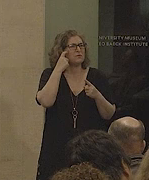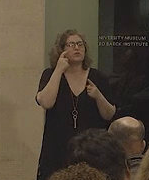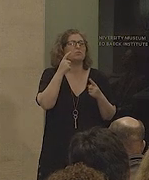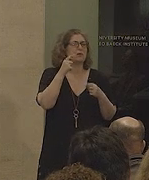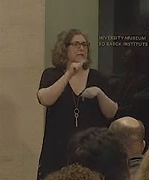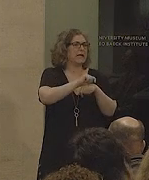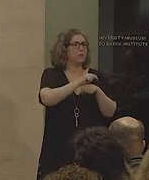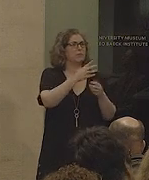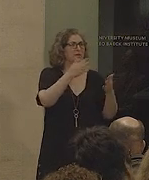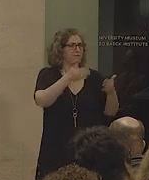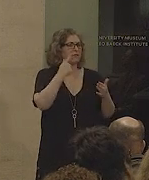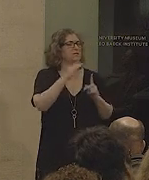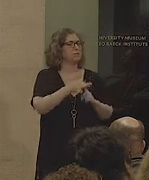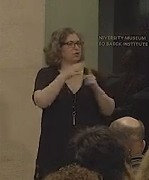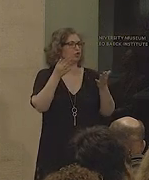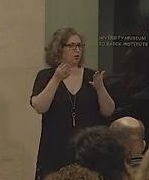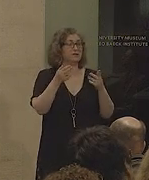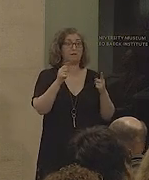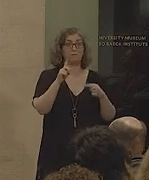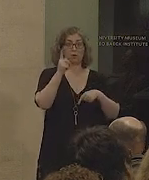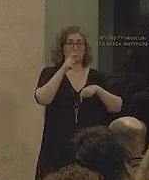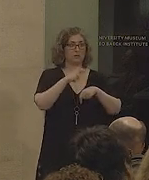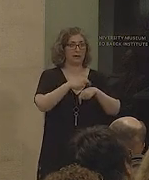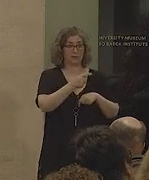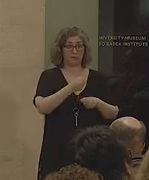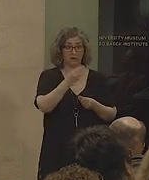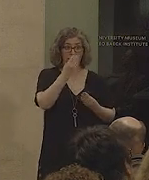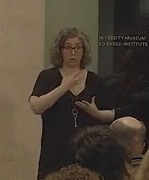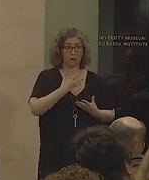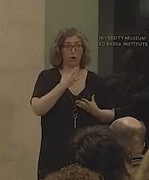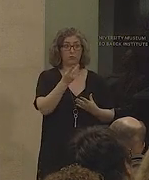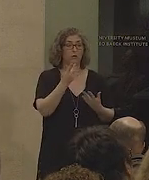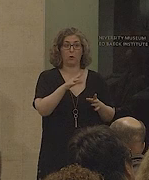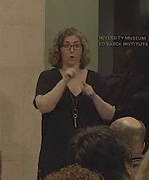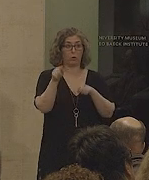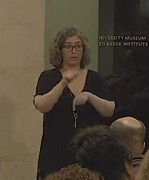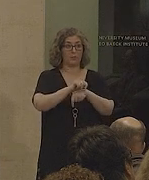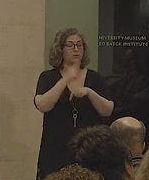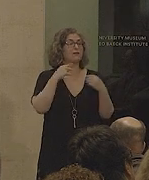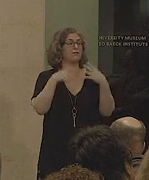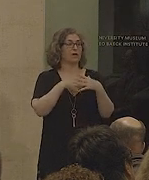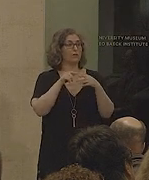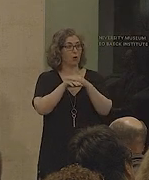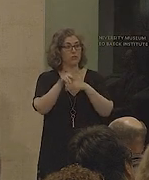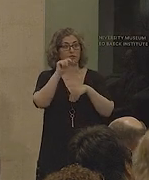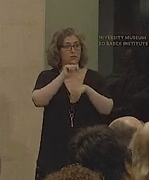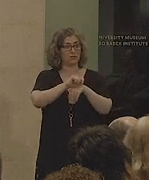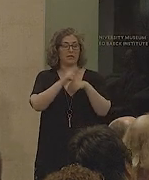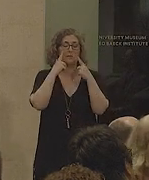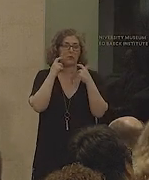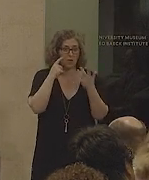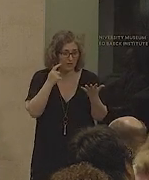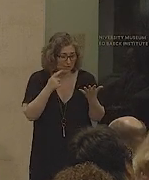at our temple. And they, for the first time, they expressed to me, they didn't want to go because they were afraid of like tearing up for